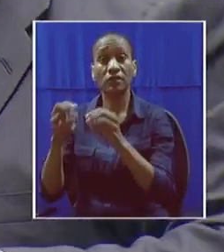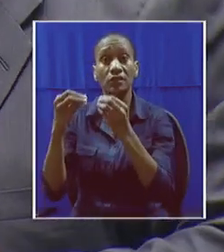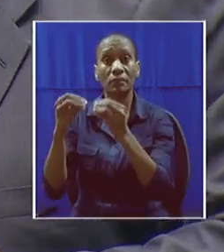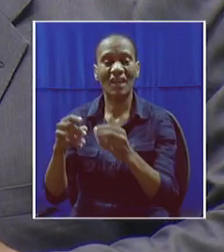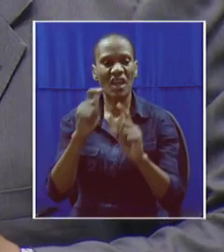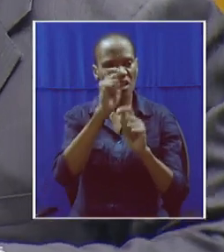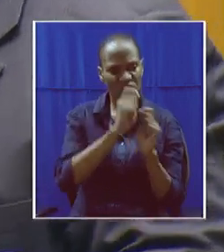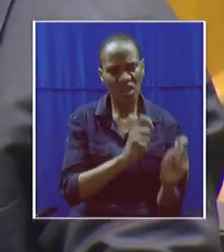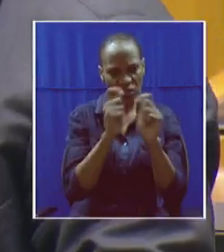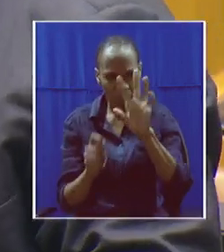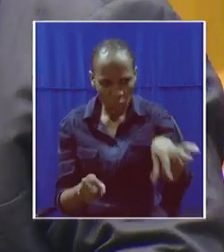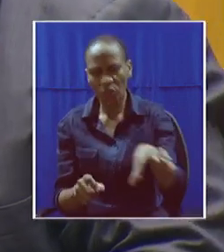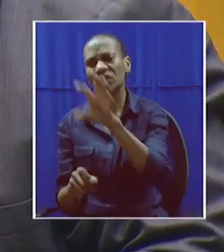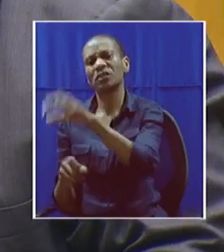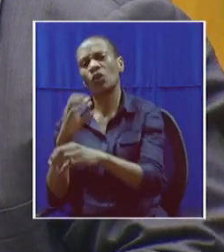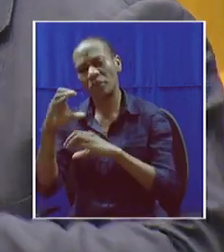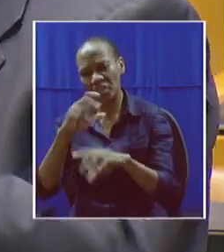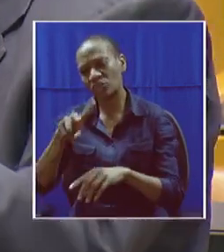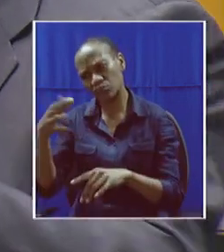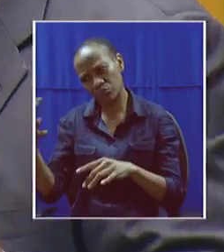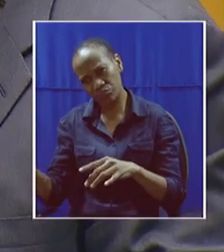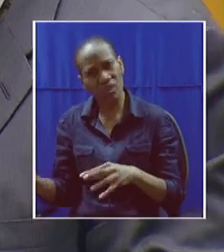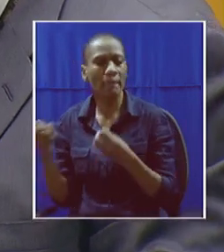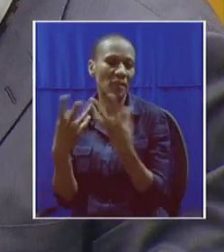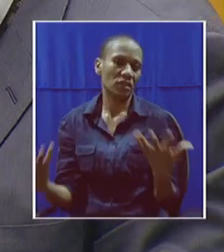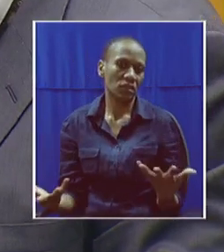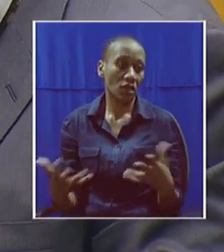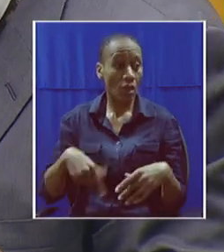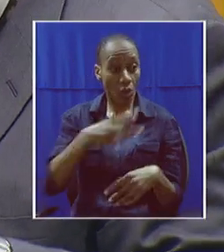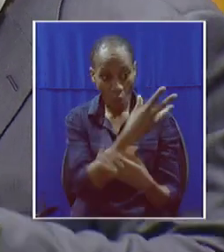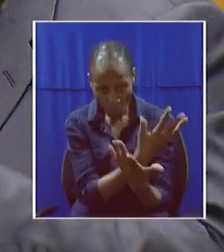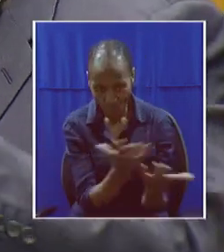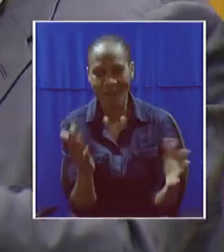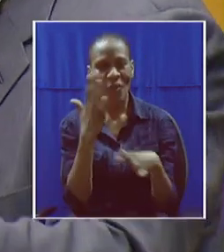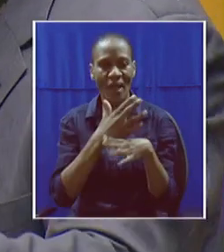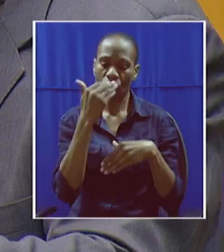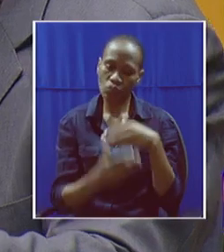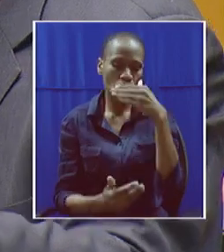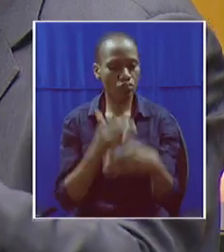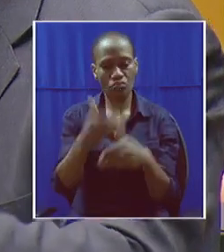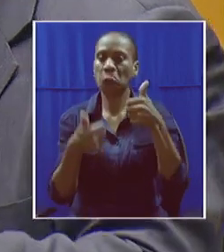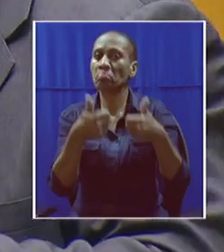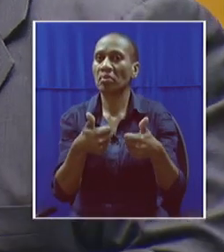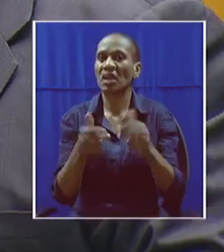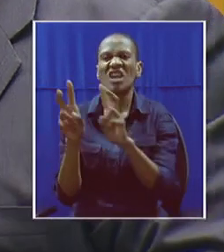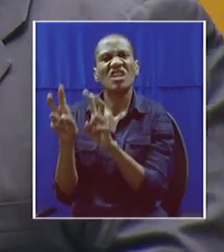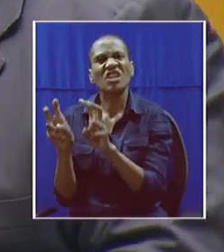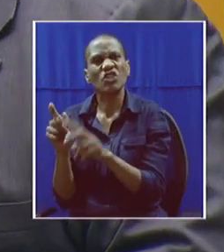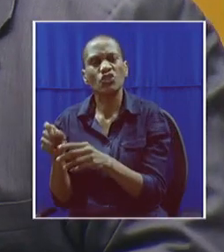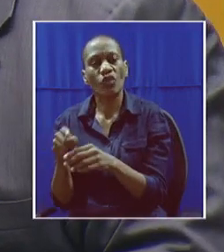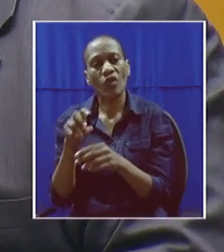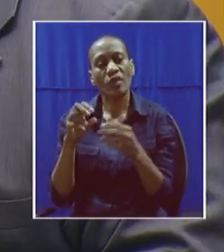transport Communications and so on work is going ahead there the issue of the issue of the